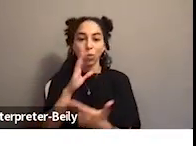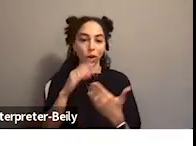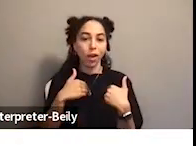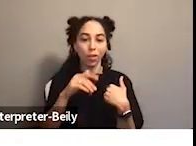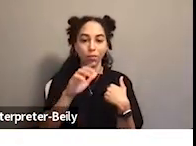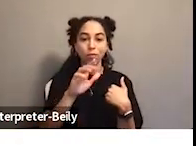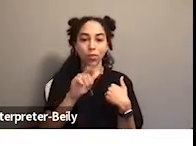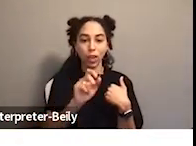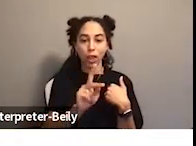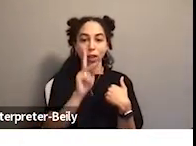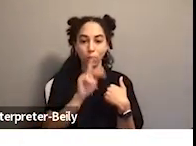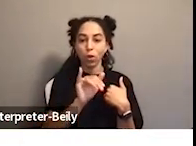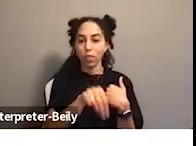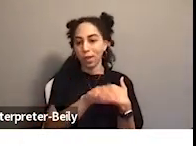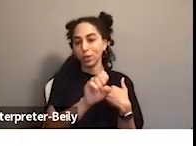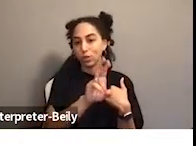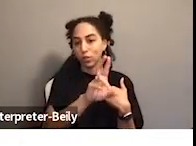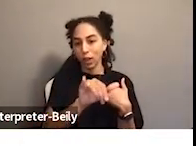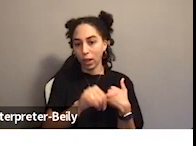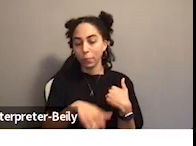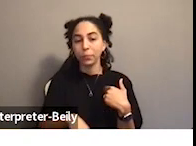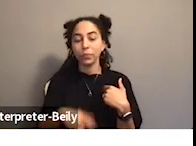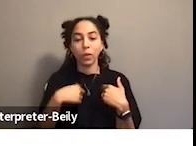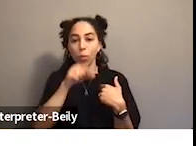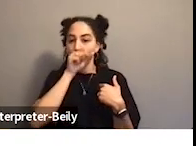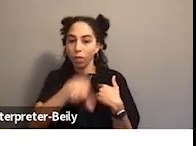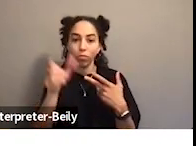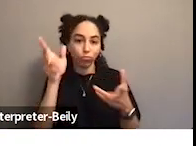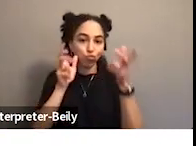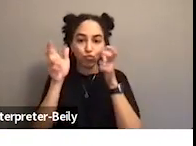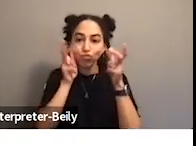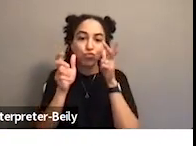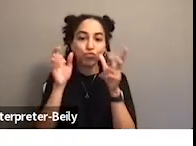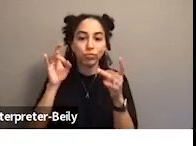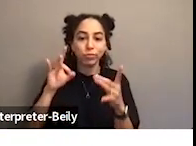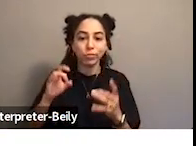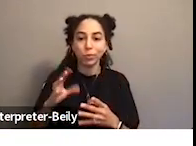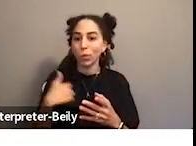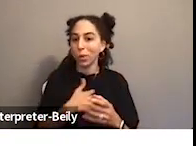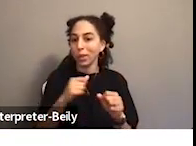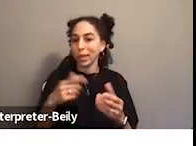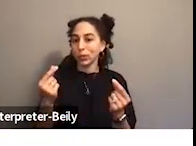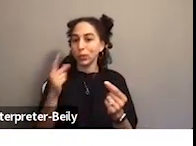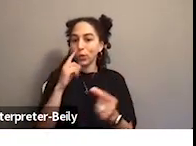family engagement survey. And I would love to hear feedback on what we can do to improve.